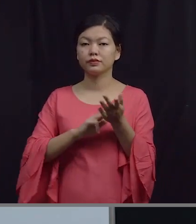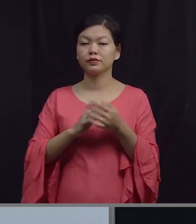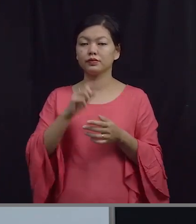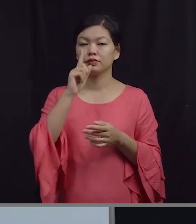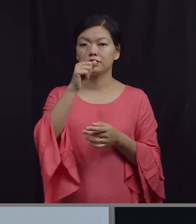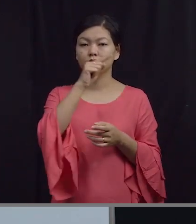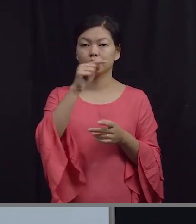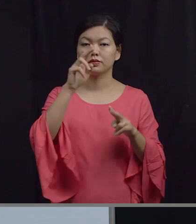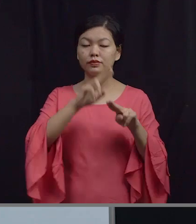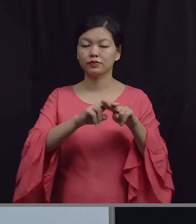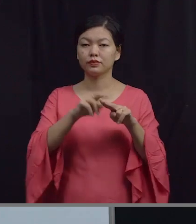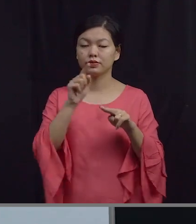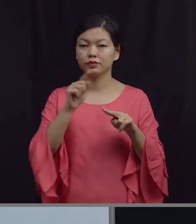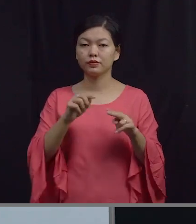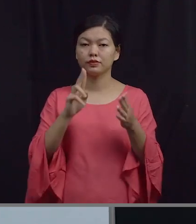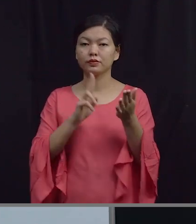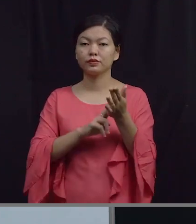n minus 1